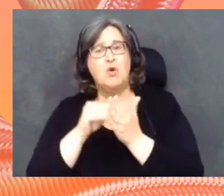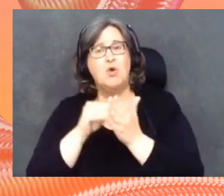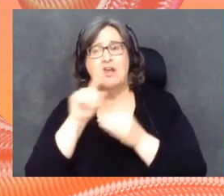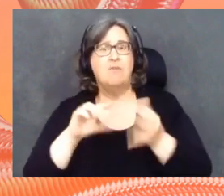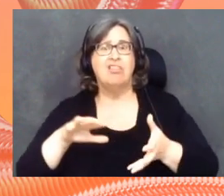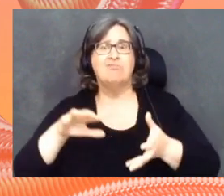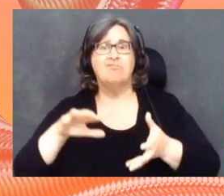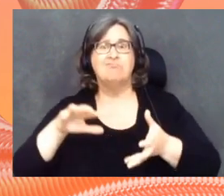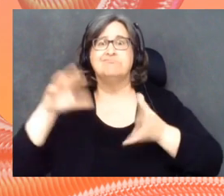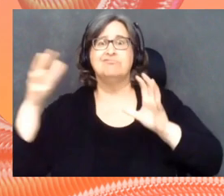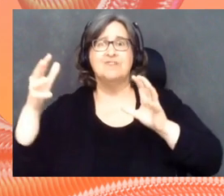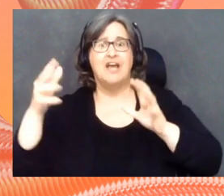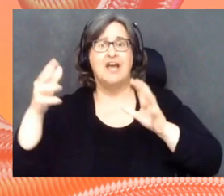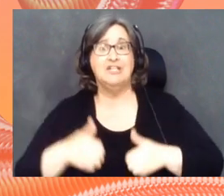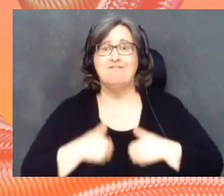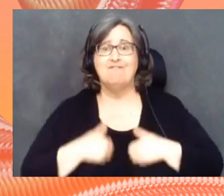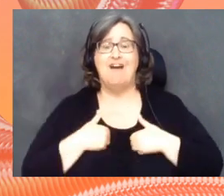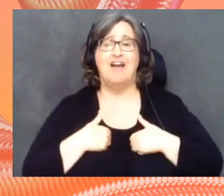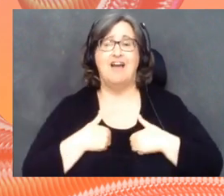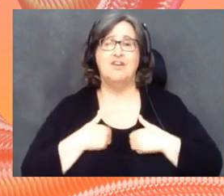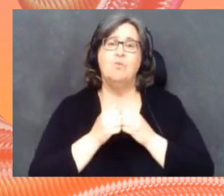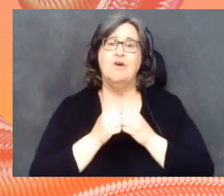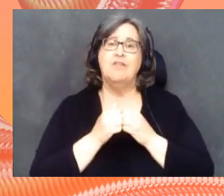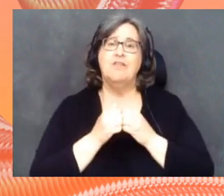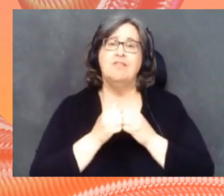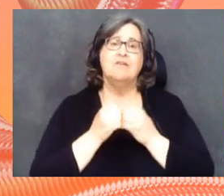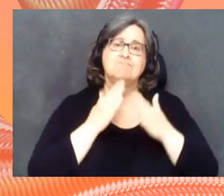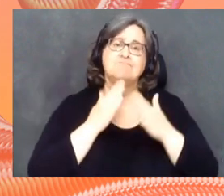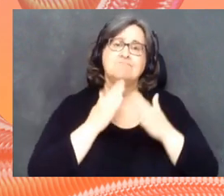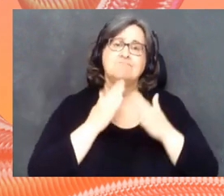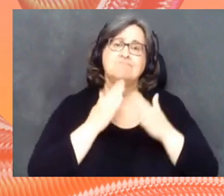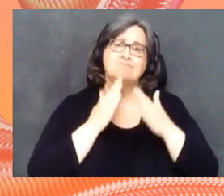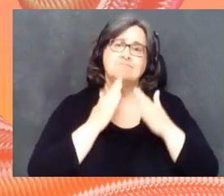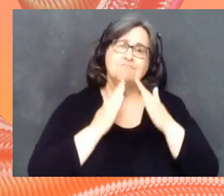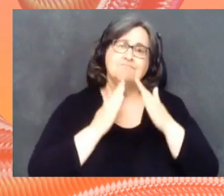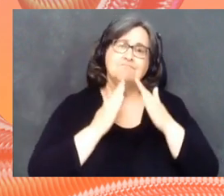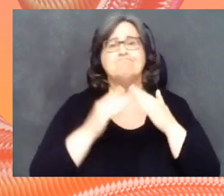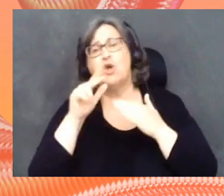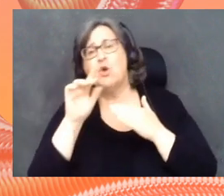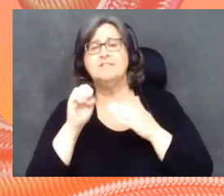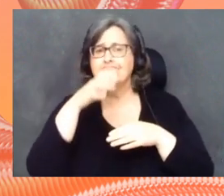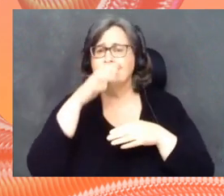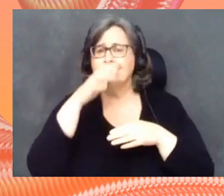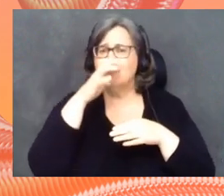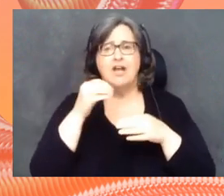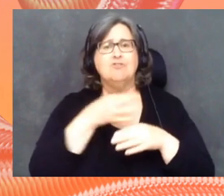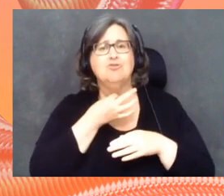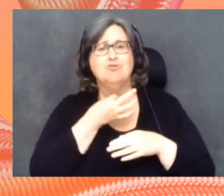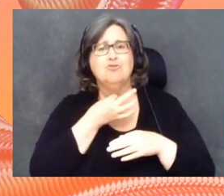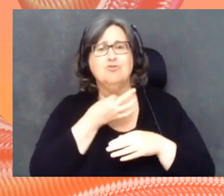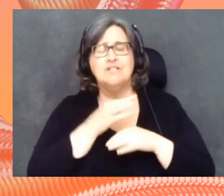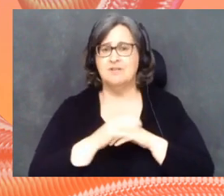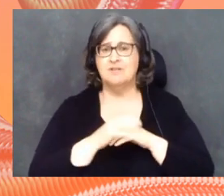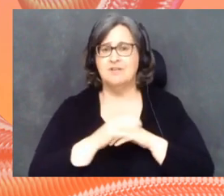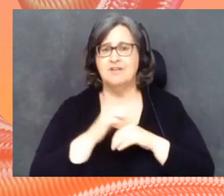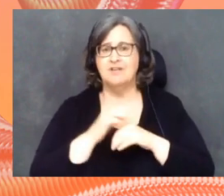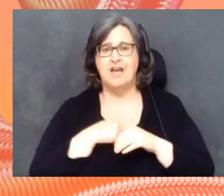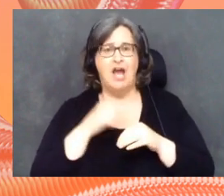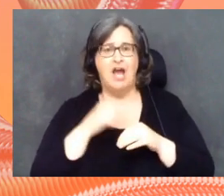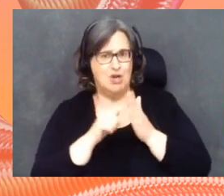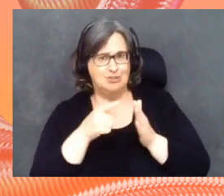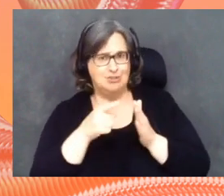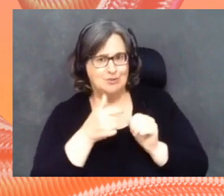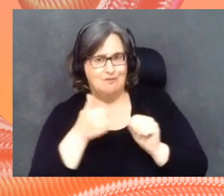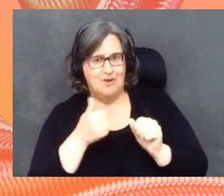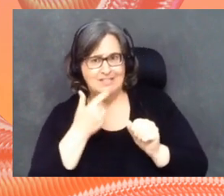and surviving it with grace, rigor, and curiosity. I noticed that you avoided saying what your rising is. Is